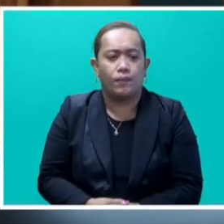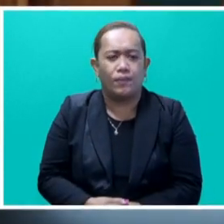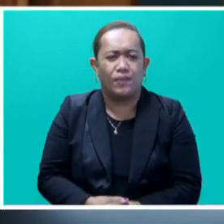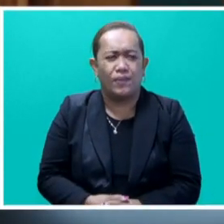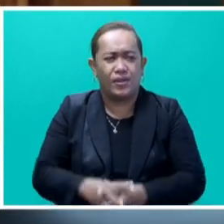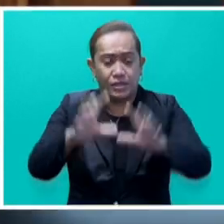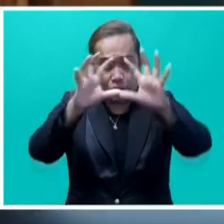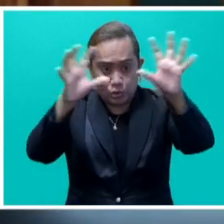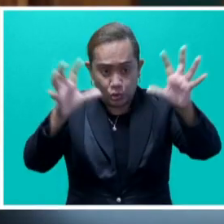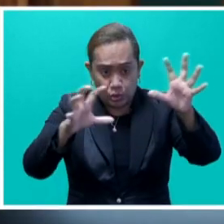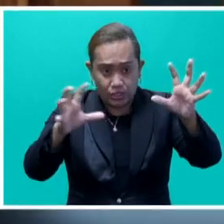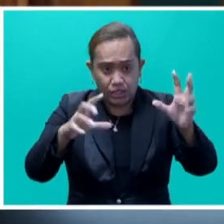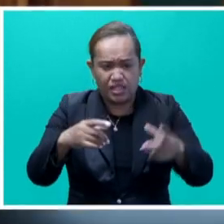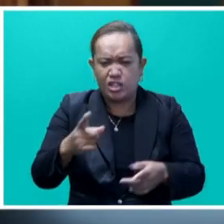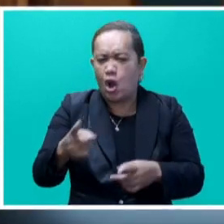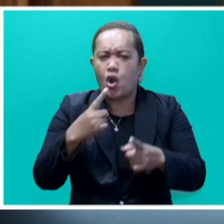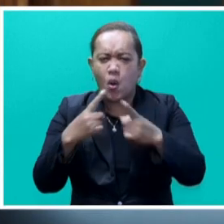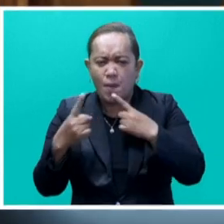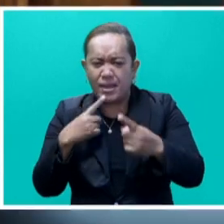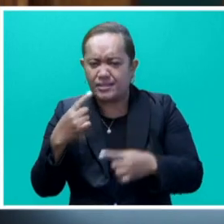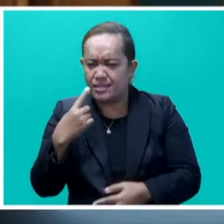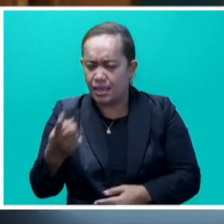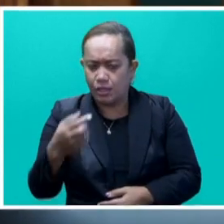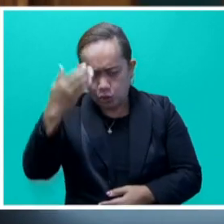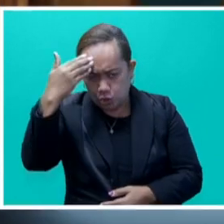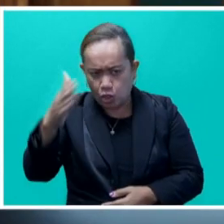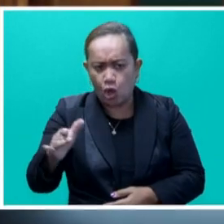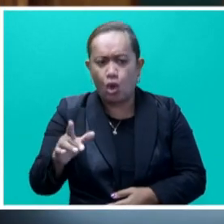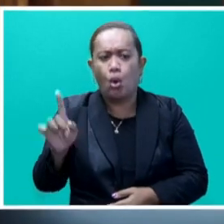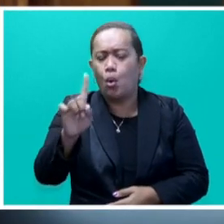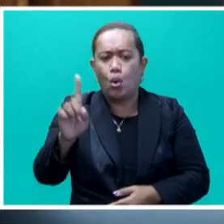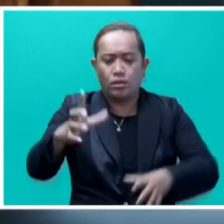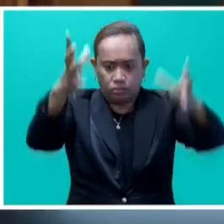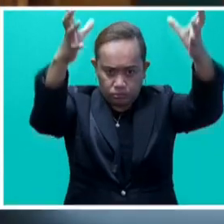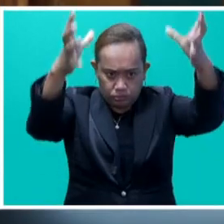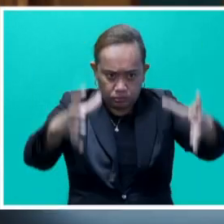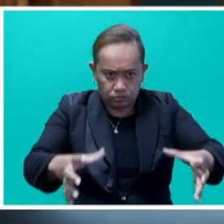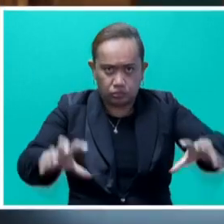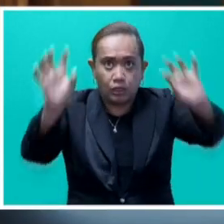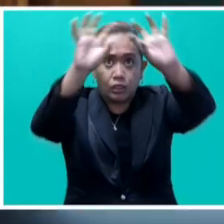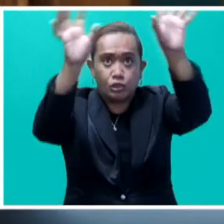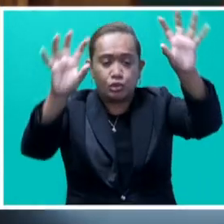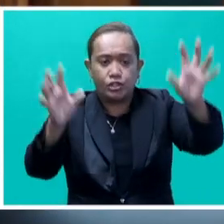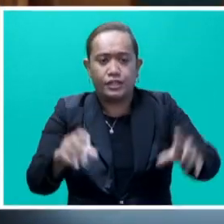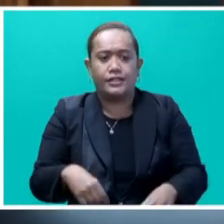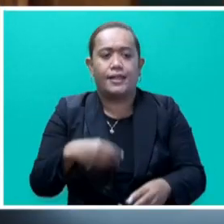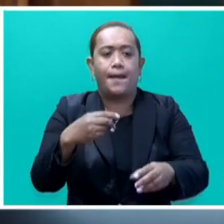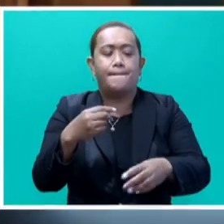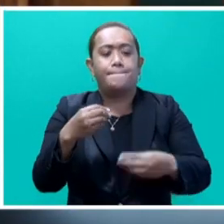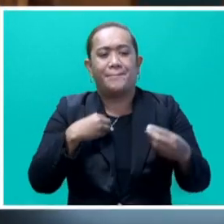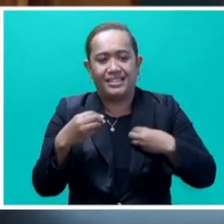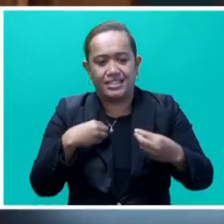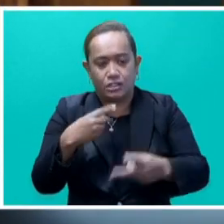from Honorable Mbulunodo only shows his lack of understanding of the entire business process.